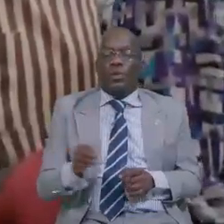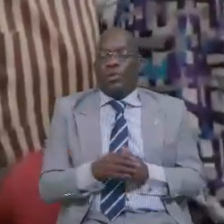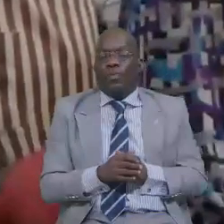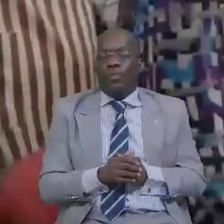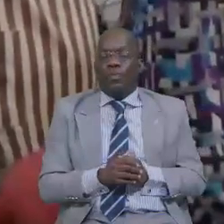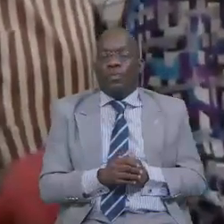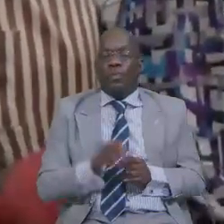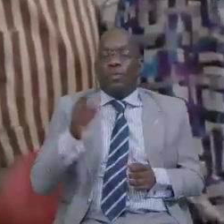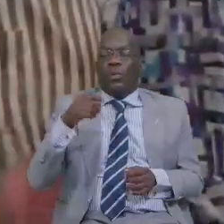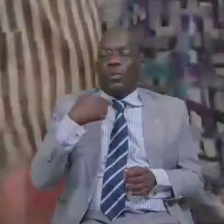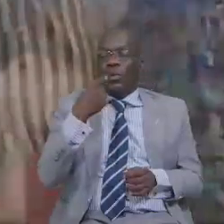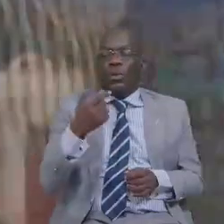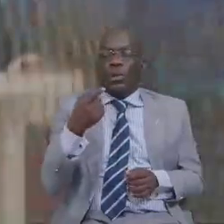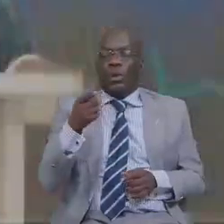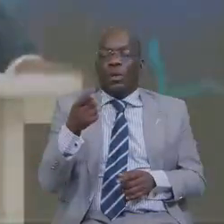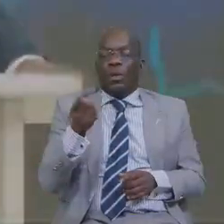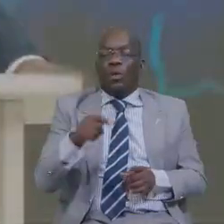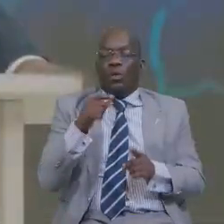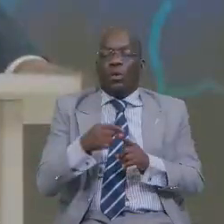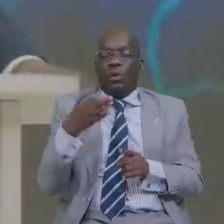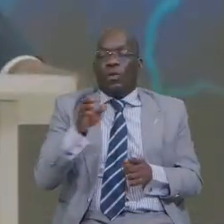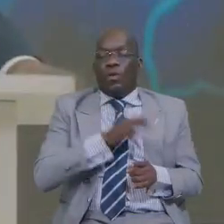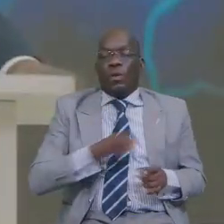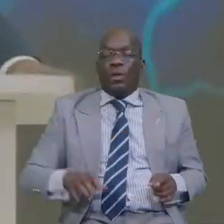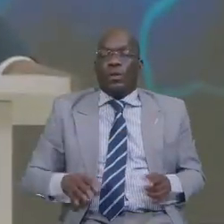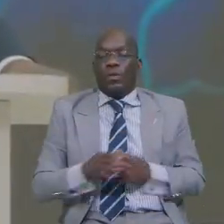Say the word of Christ.